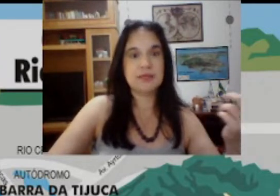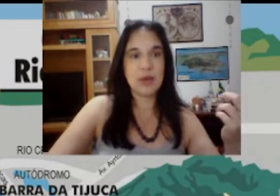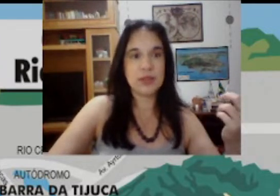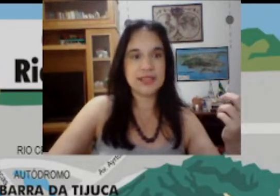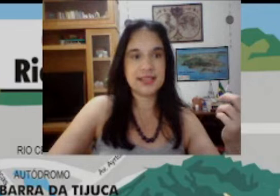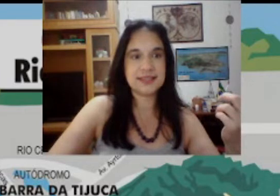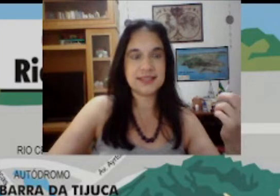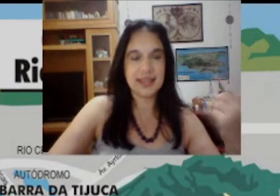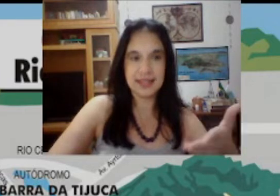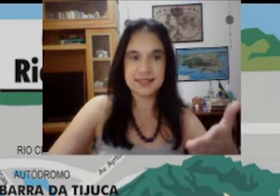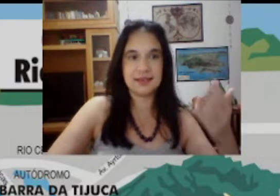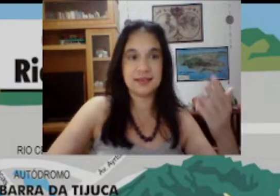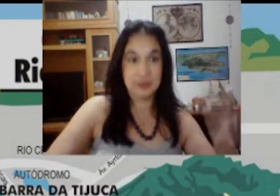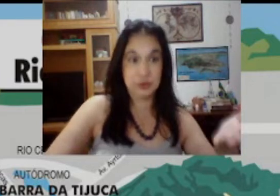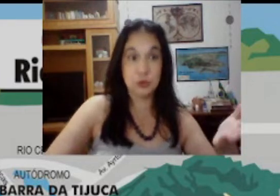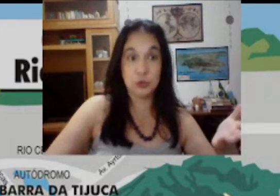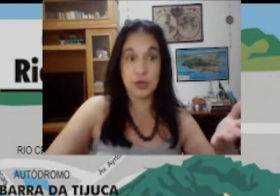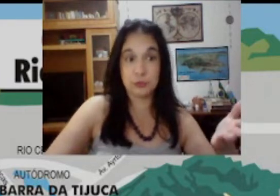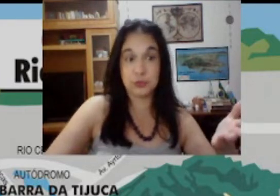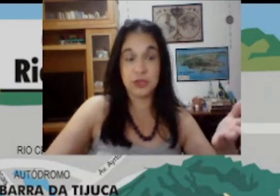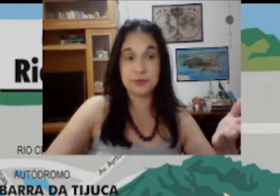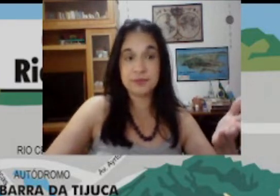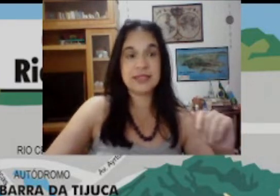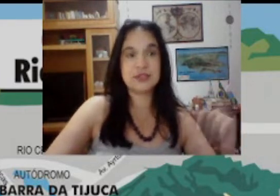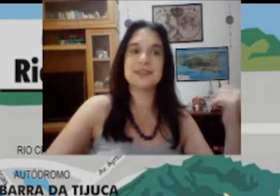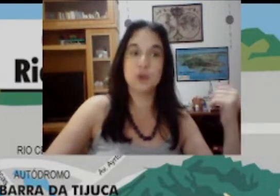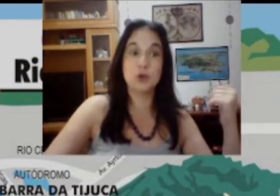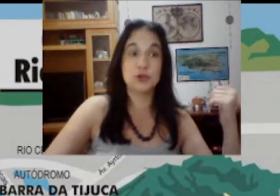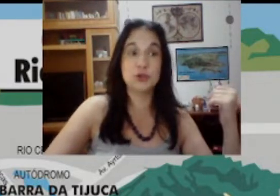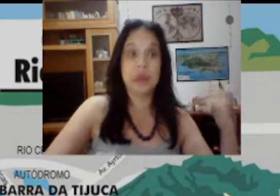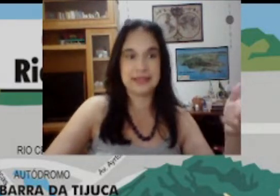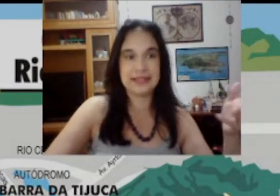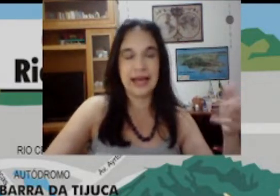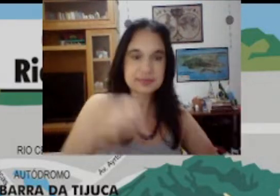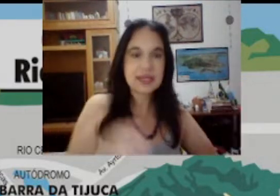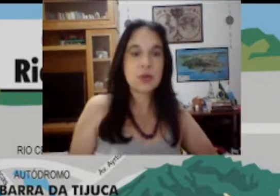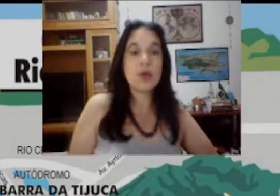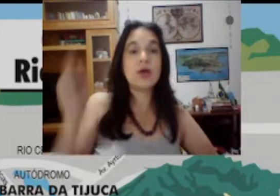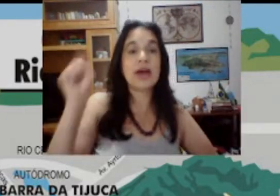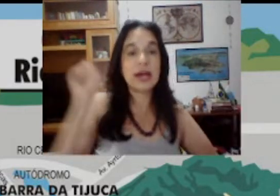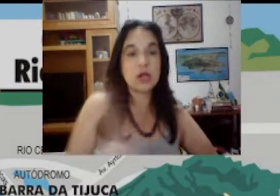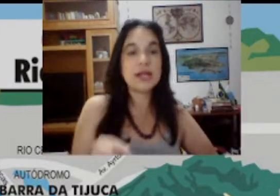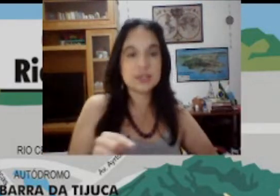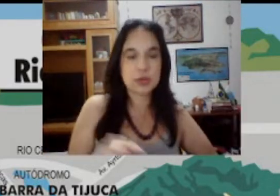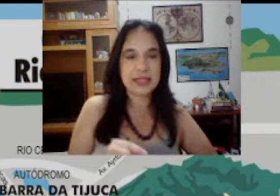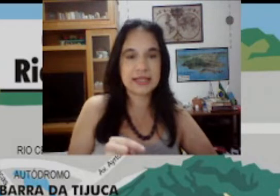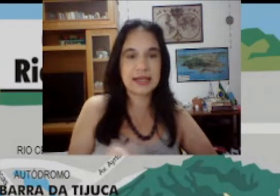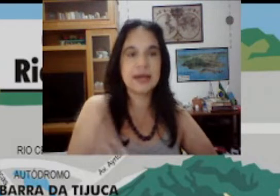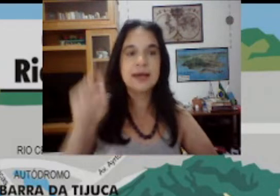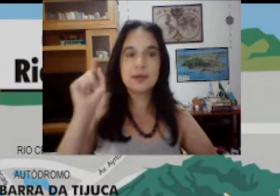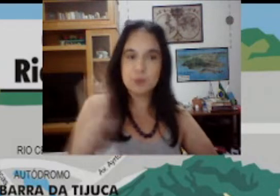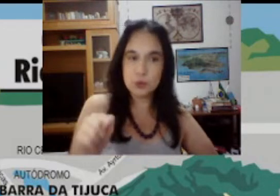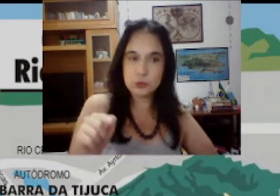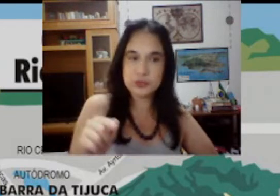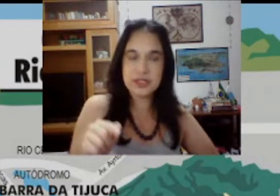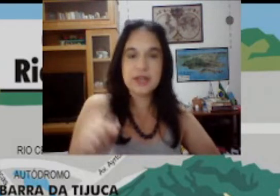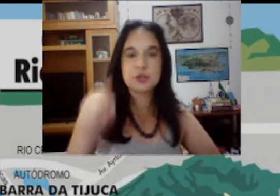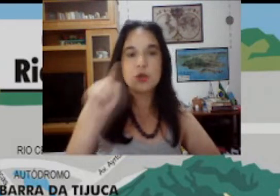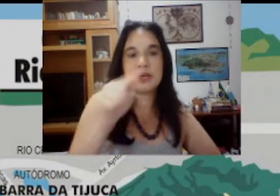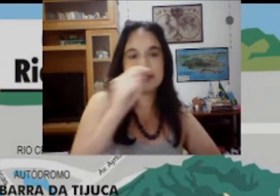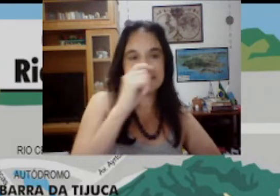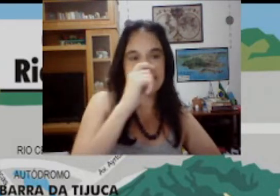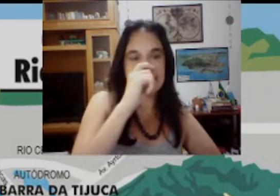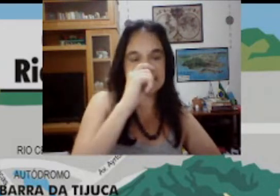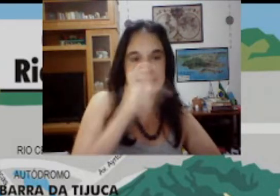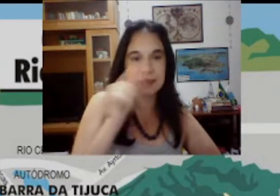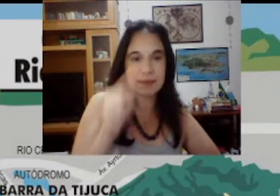well, nowadays it is the zoo of Rio, though no zoo at the time, while Carlota Joaquina moved to